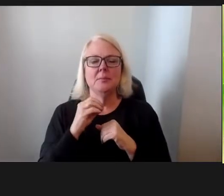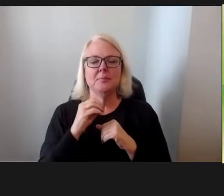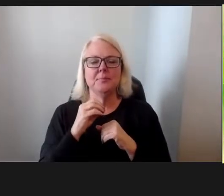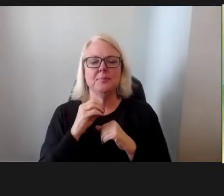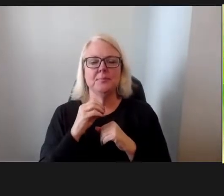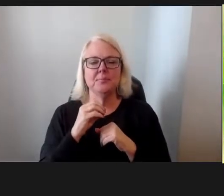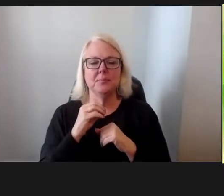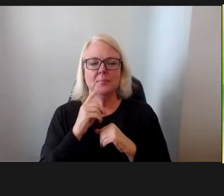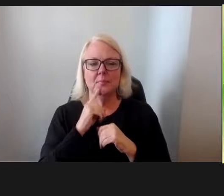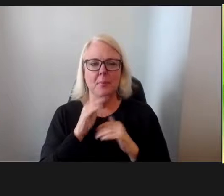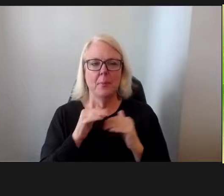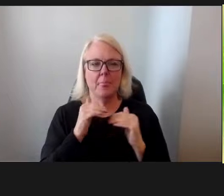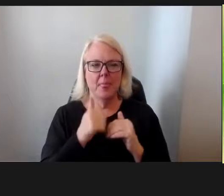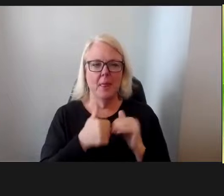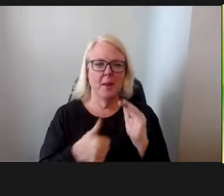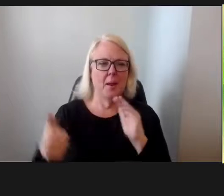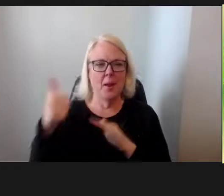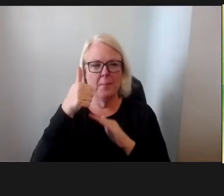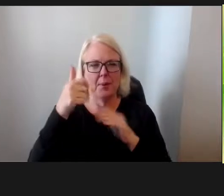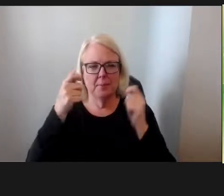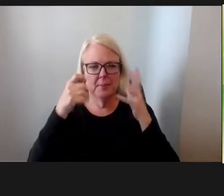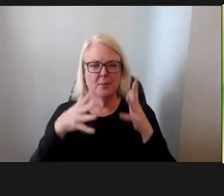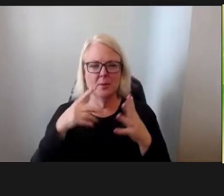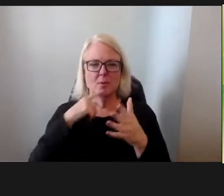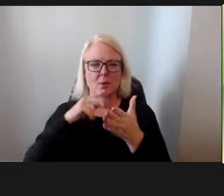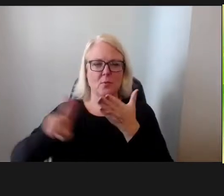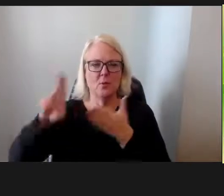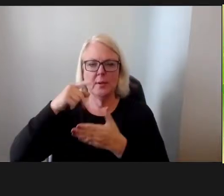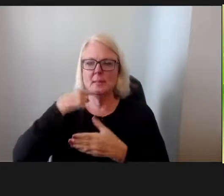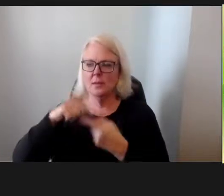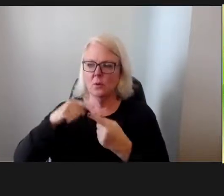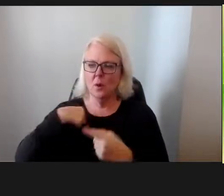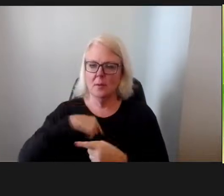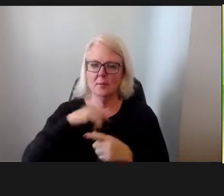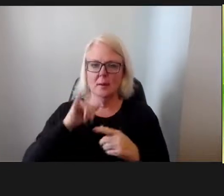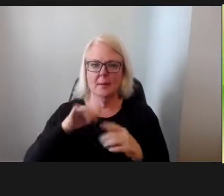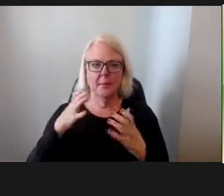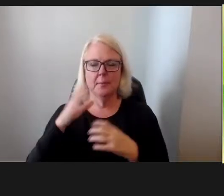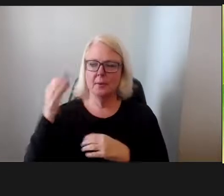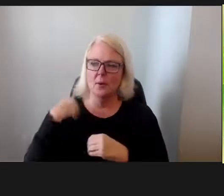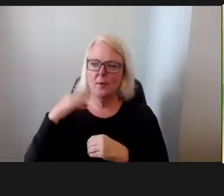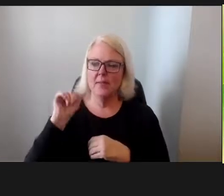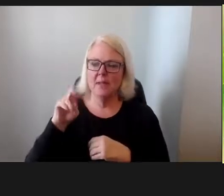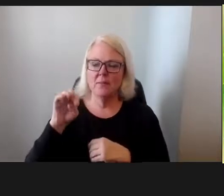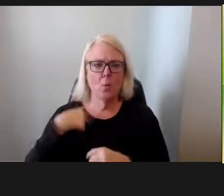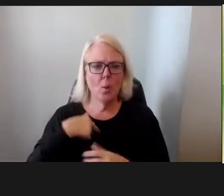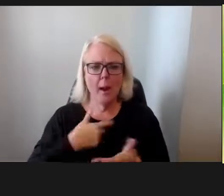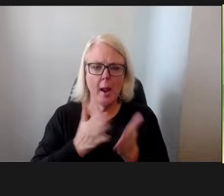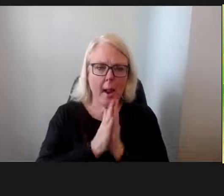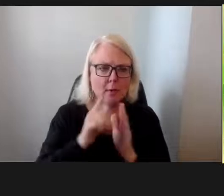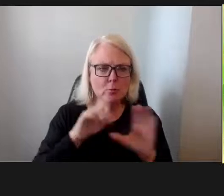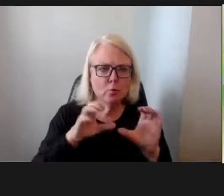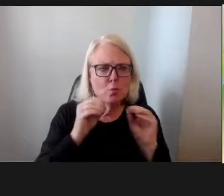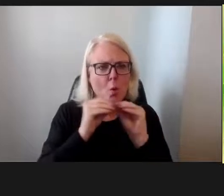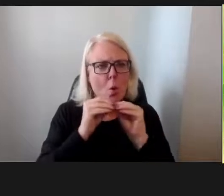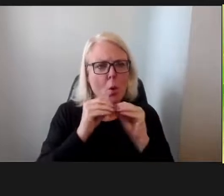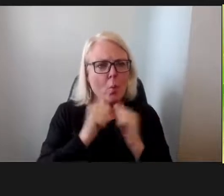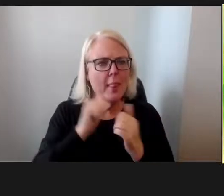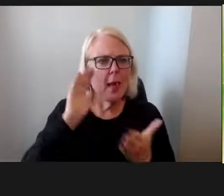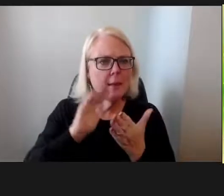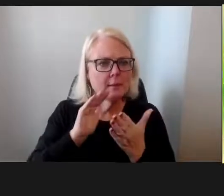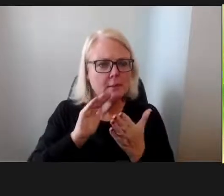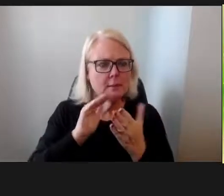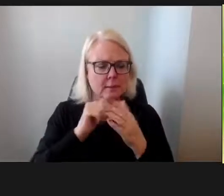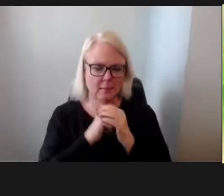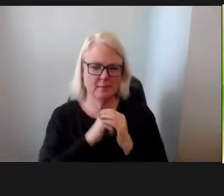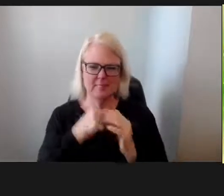An upper administrator at our university said to us, as if this were a tremendous favor, we are asking you to do more with less.